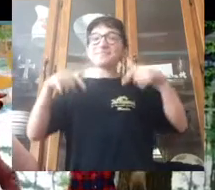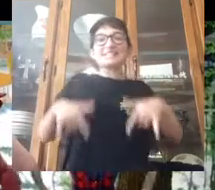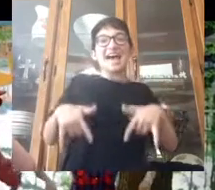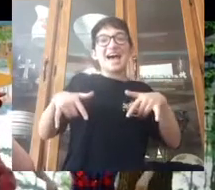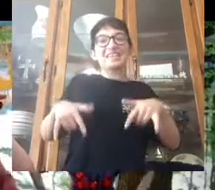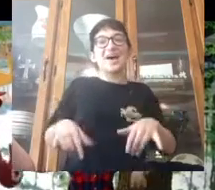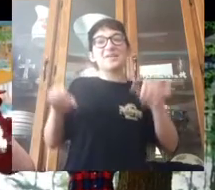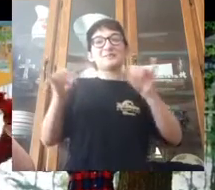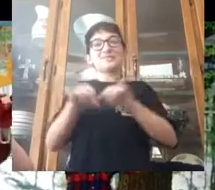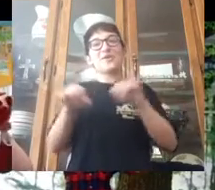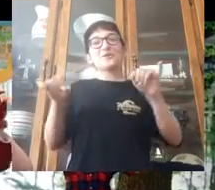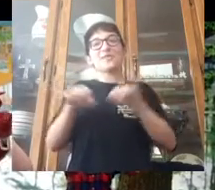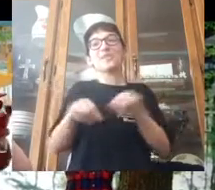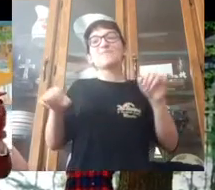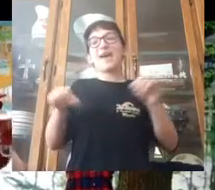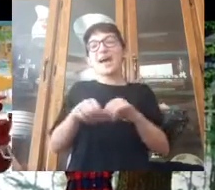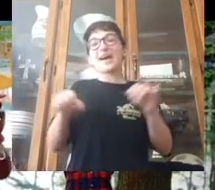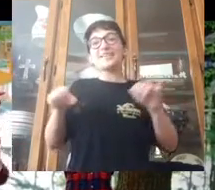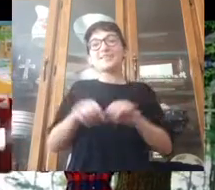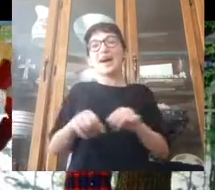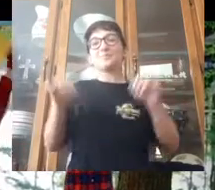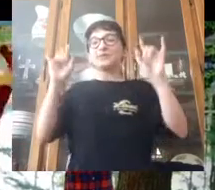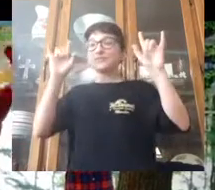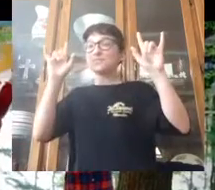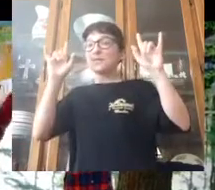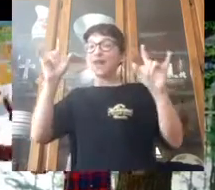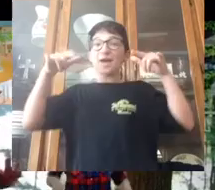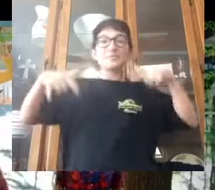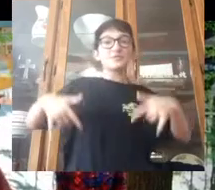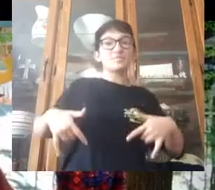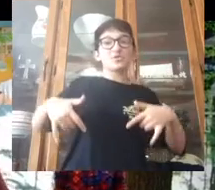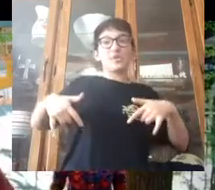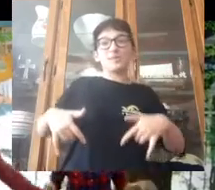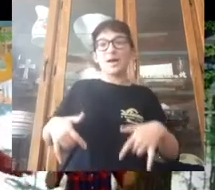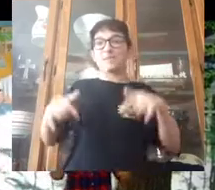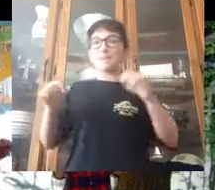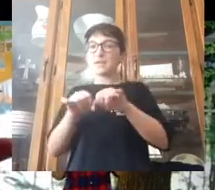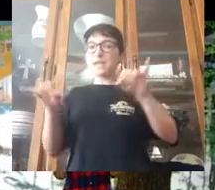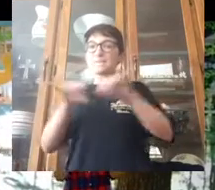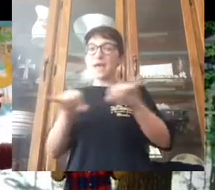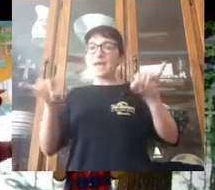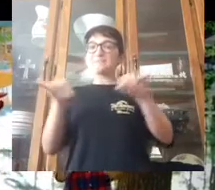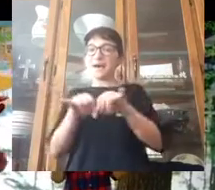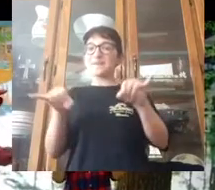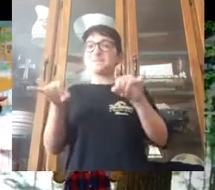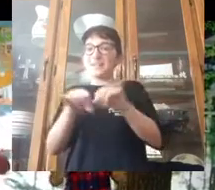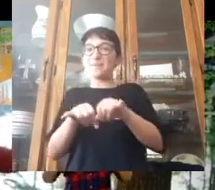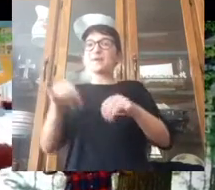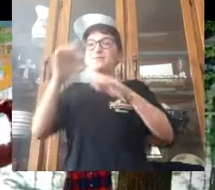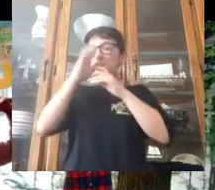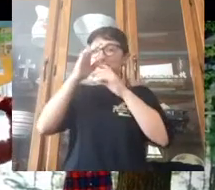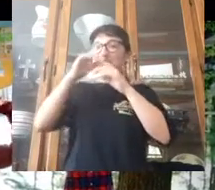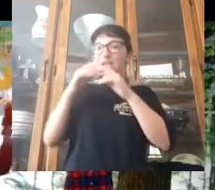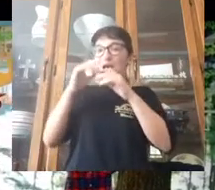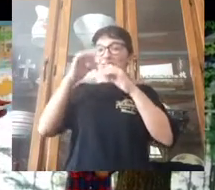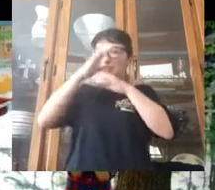happy llama, sad llama, totally rad llama, super llama, drama llama, big bad mama